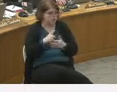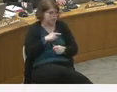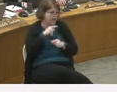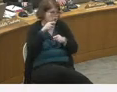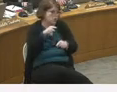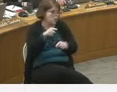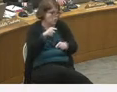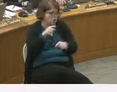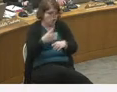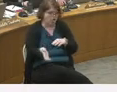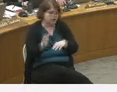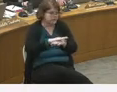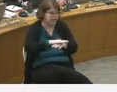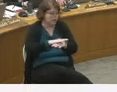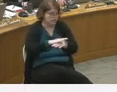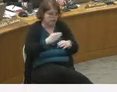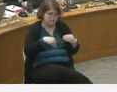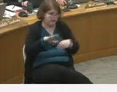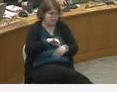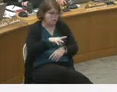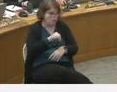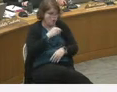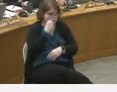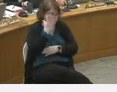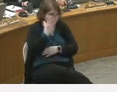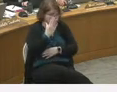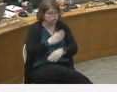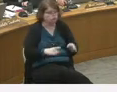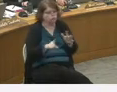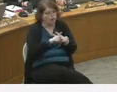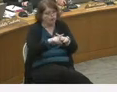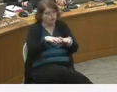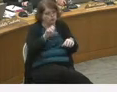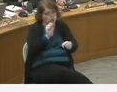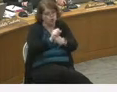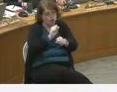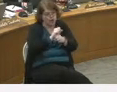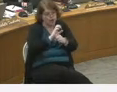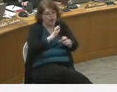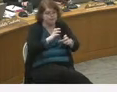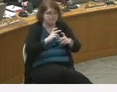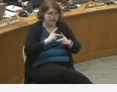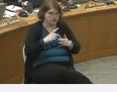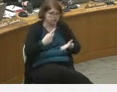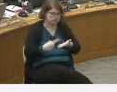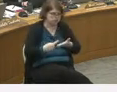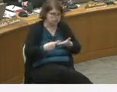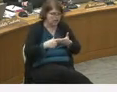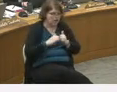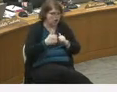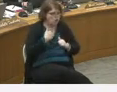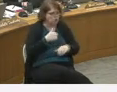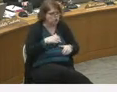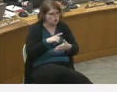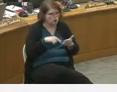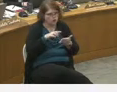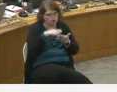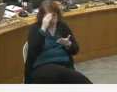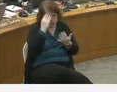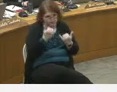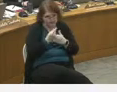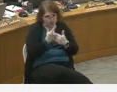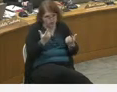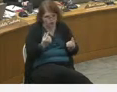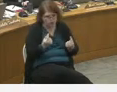site all day pack their own lunch show up do the job and then report back and discuss how are we doing what did we learn today